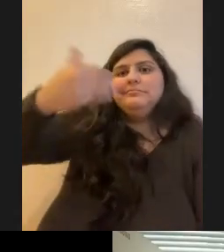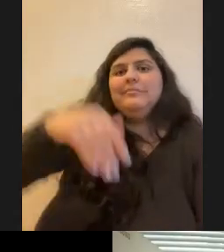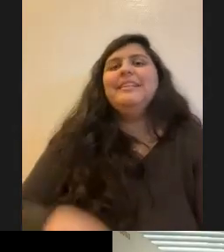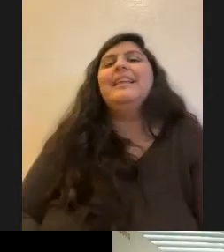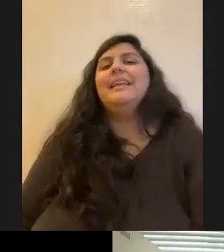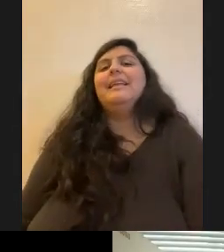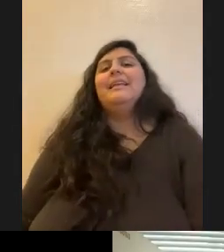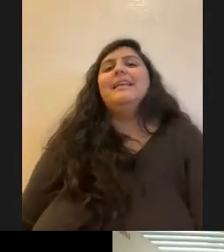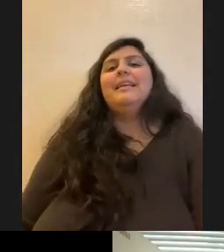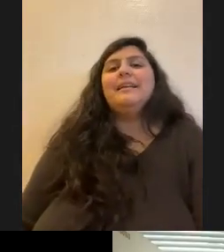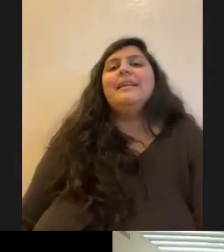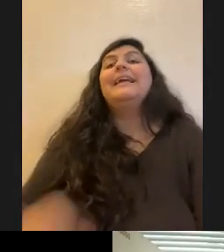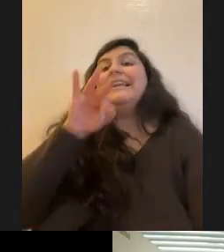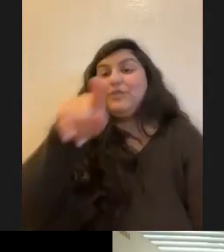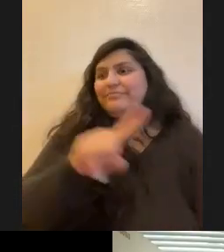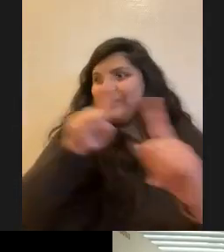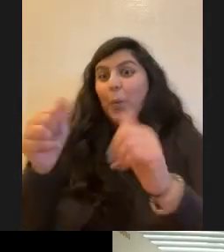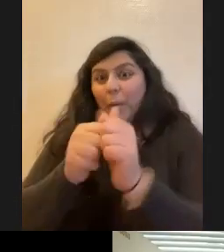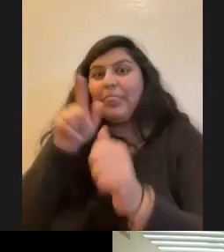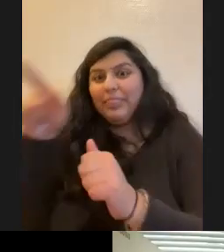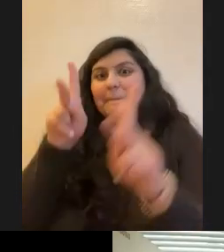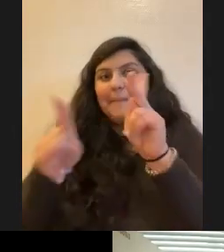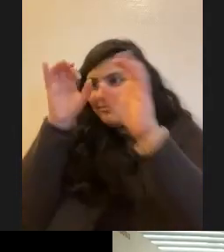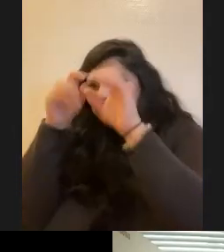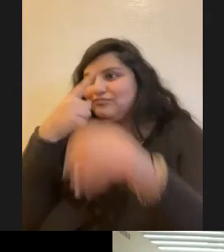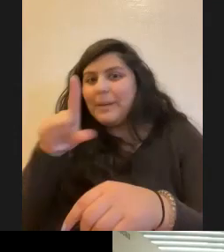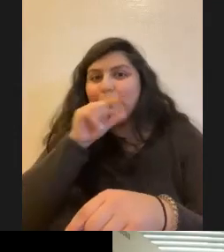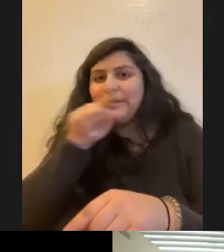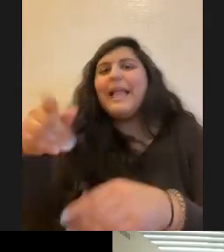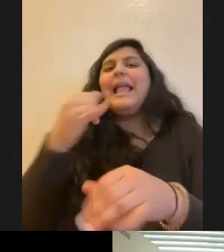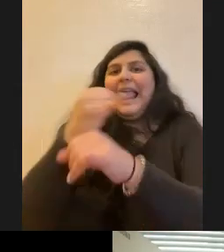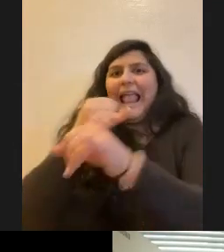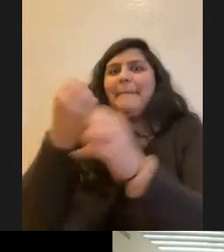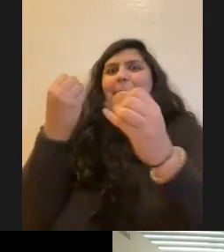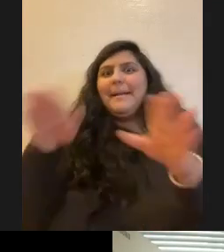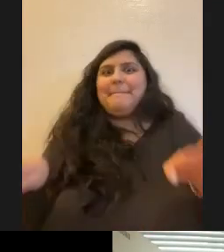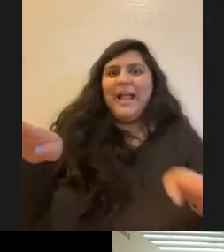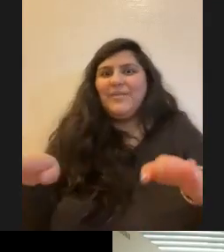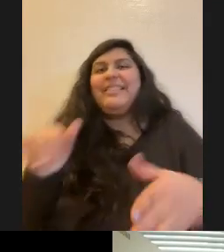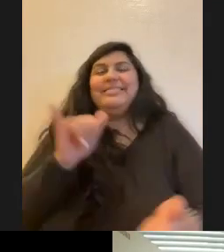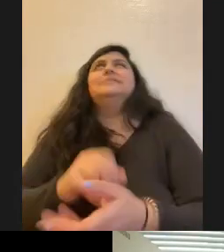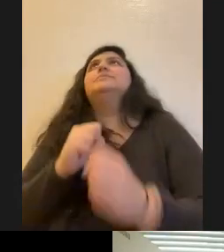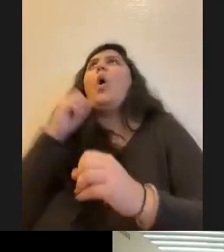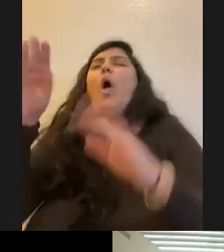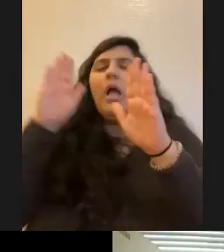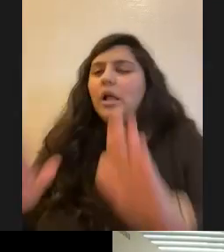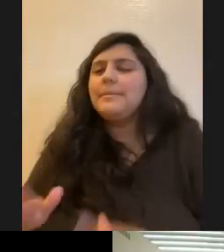if you get to go out with them, you're just like on an island full of penguins, and it's so awesome. It's like the best. It's always the